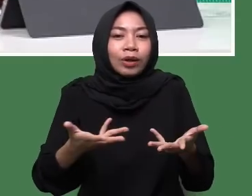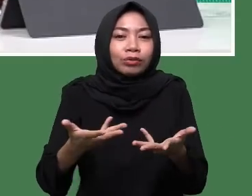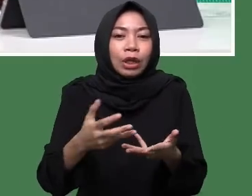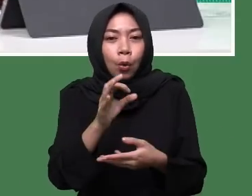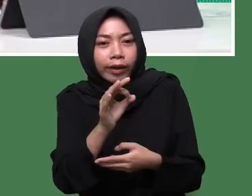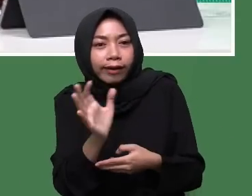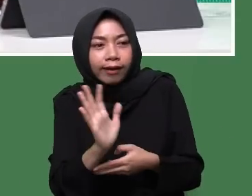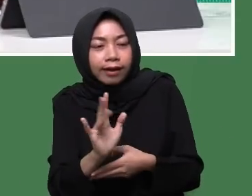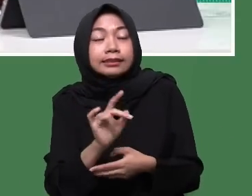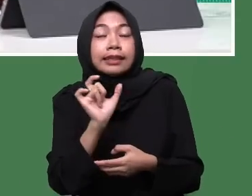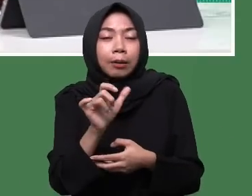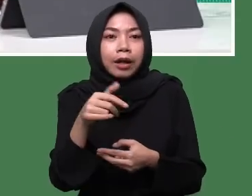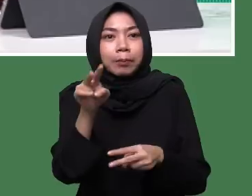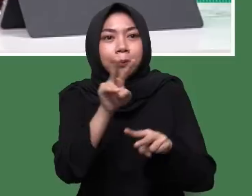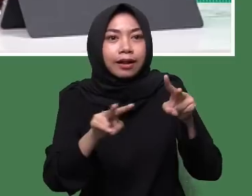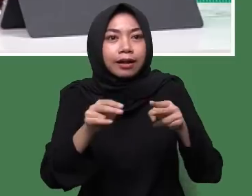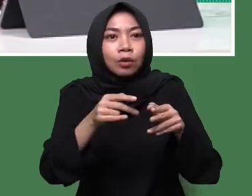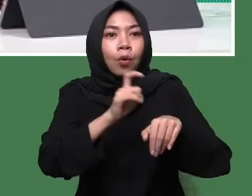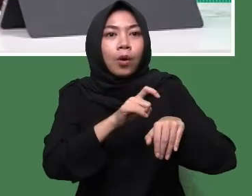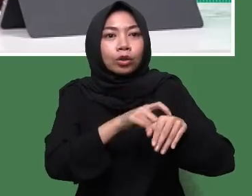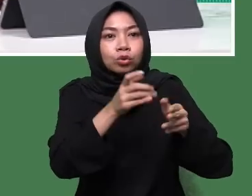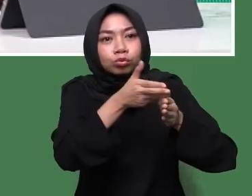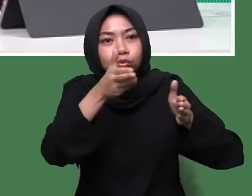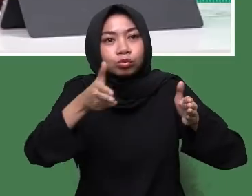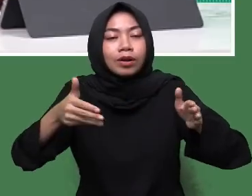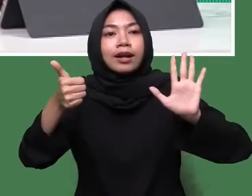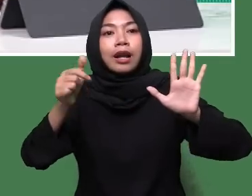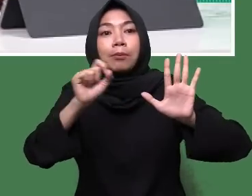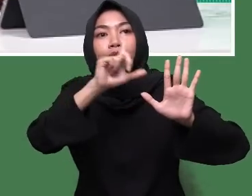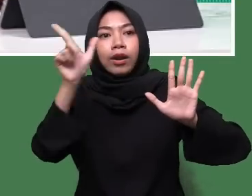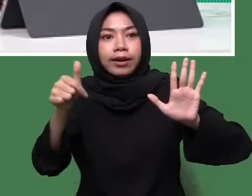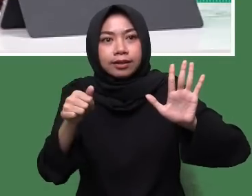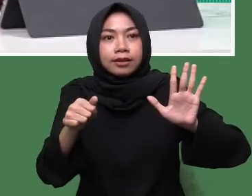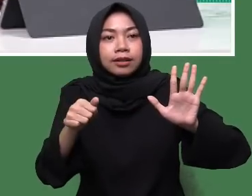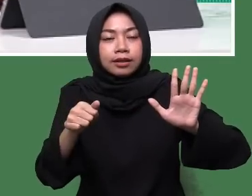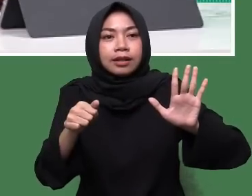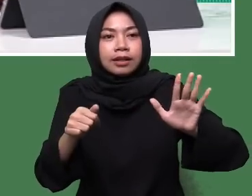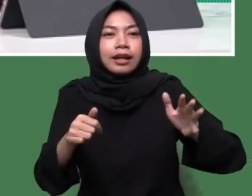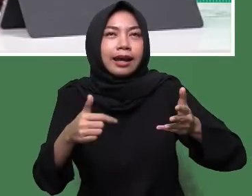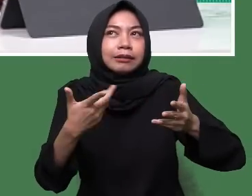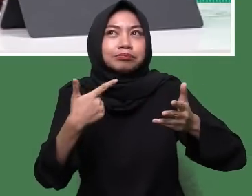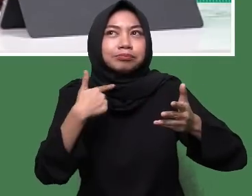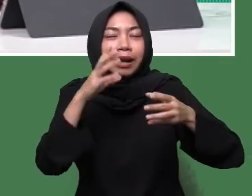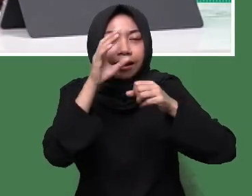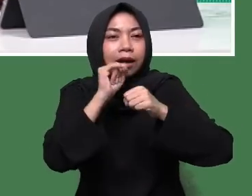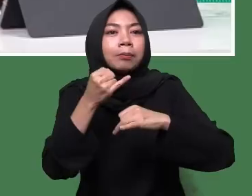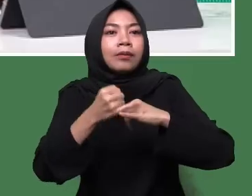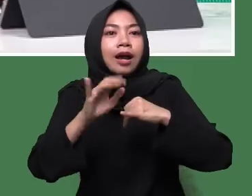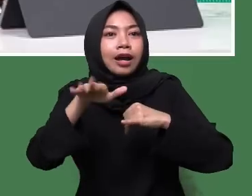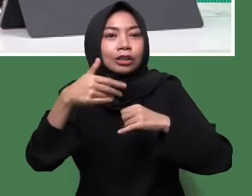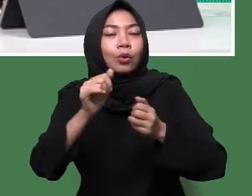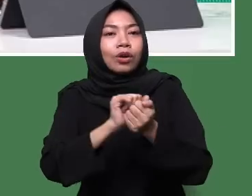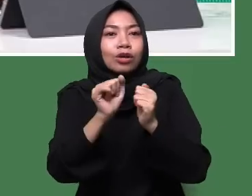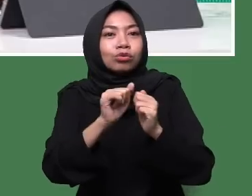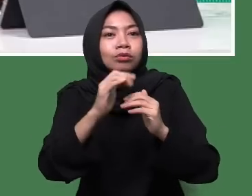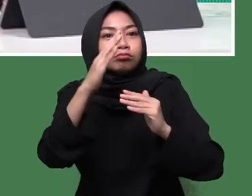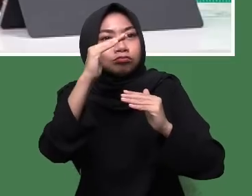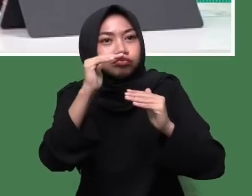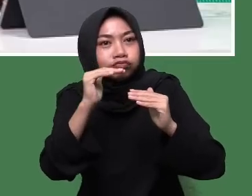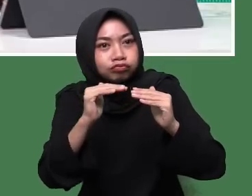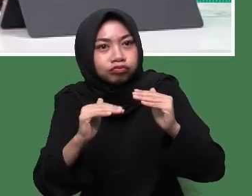within 6 months of this period of time, hopefully by end of the year is under control.